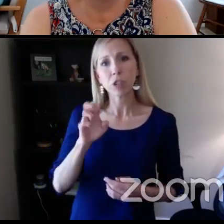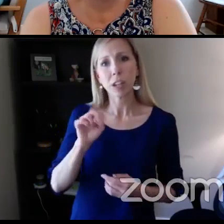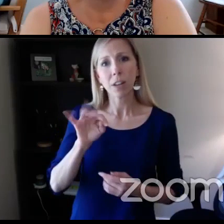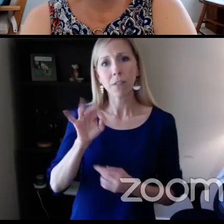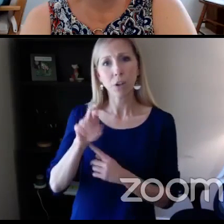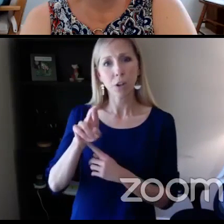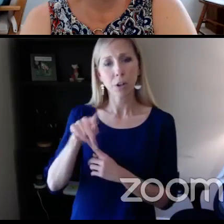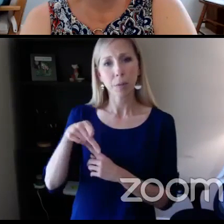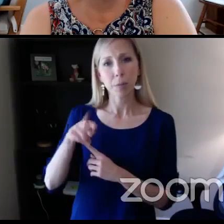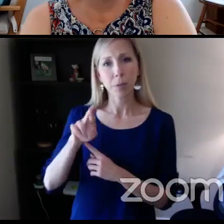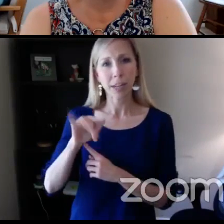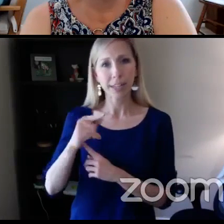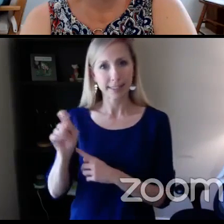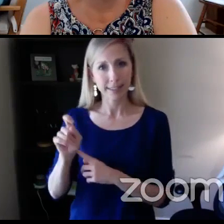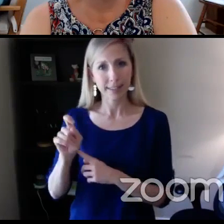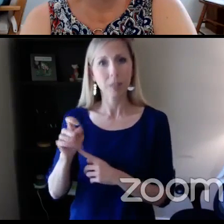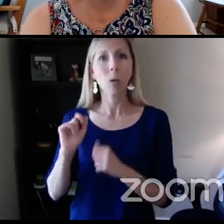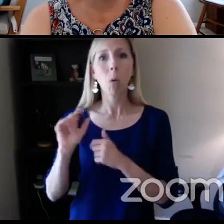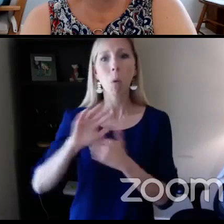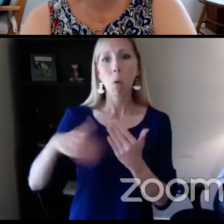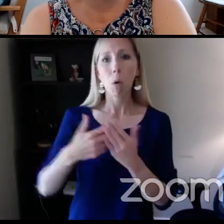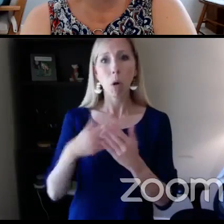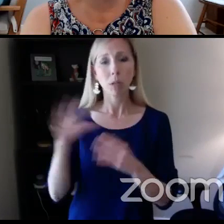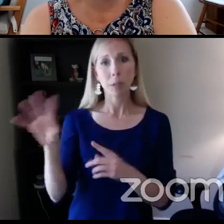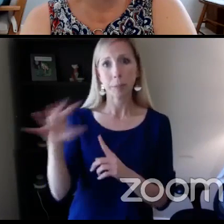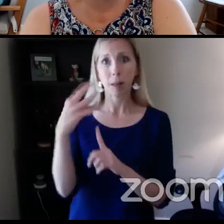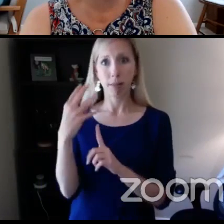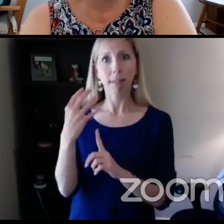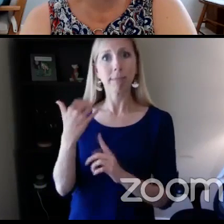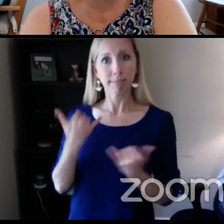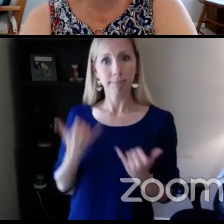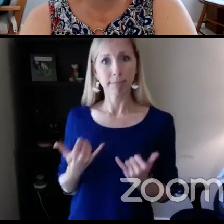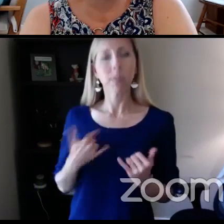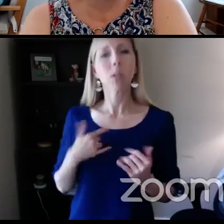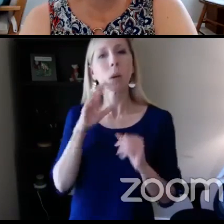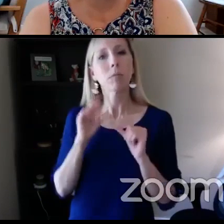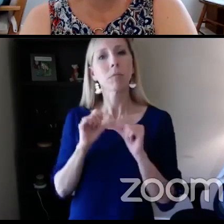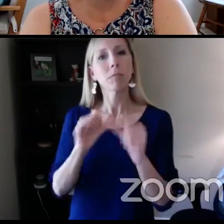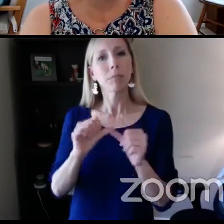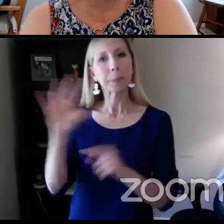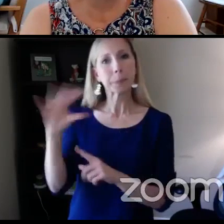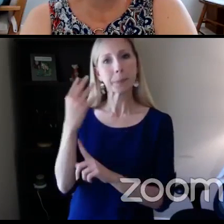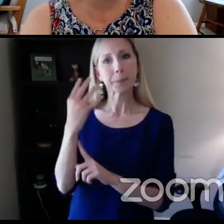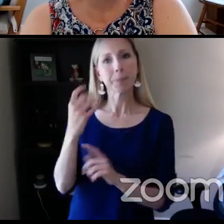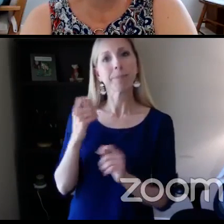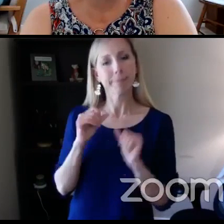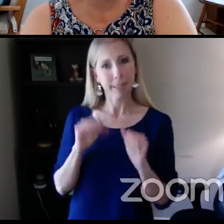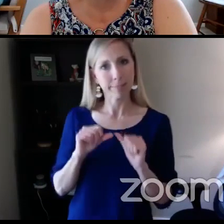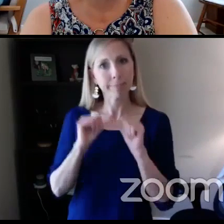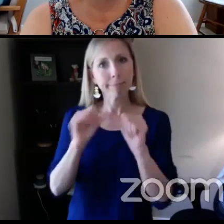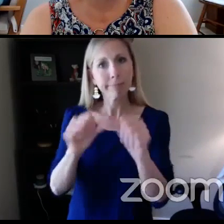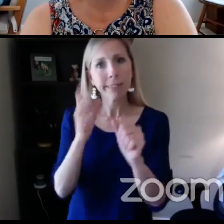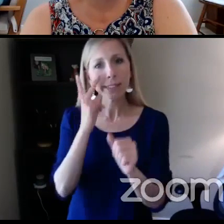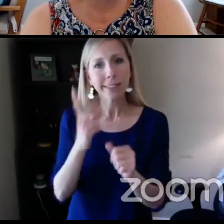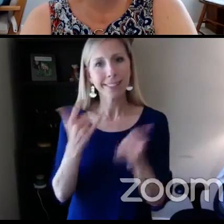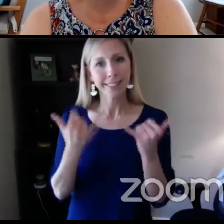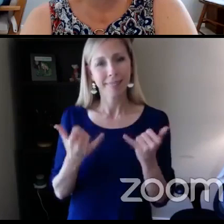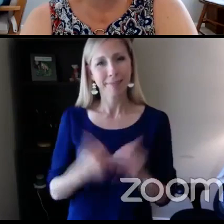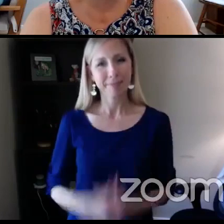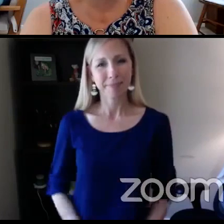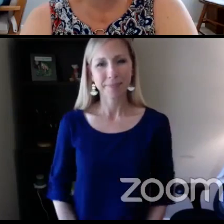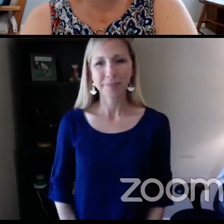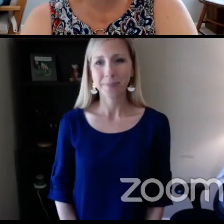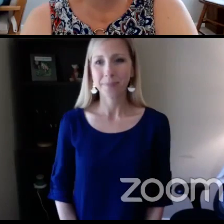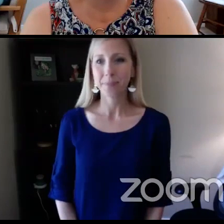and everyone has been spotlighted, so their pictures will stay on during the entire session today.